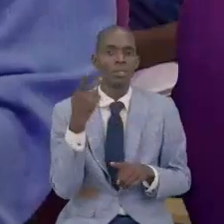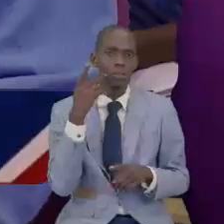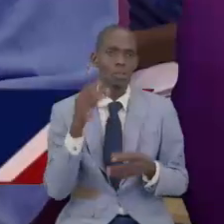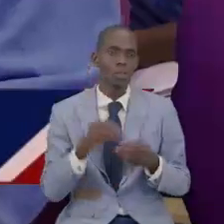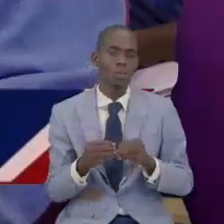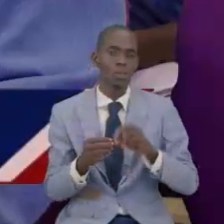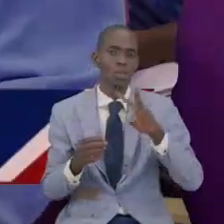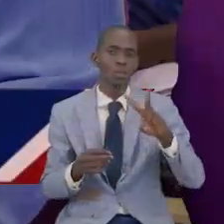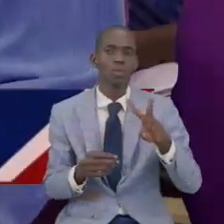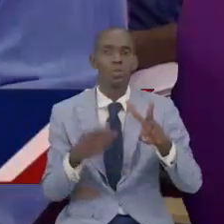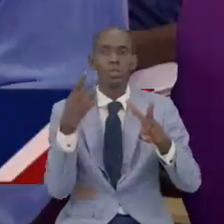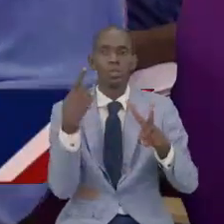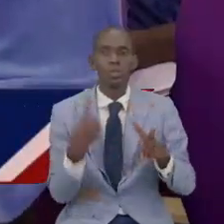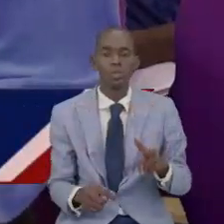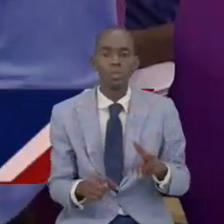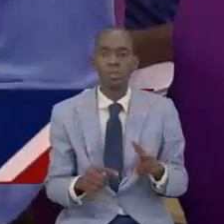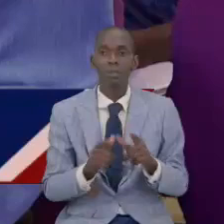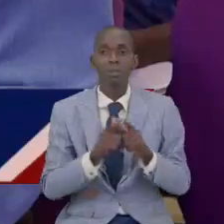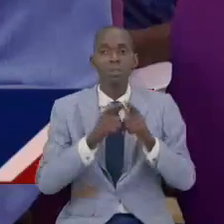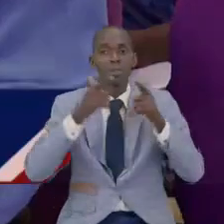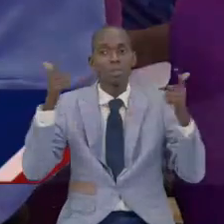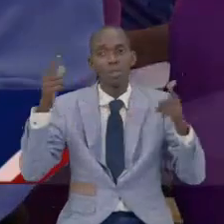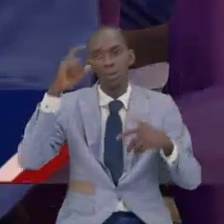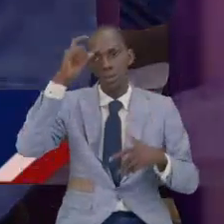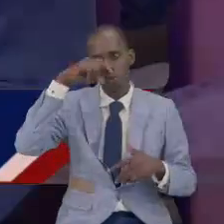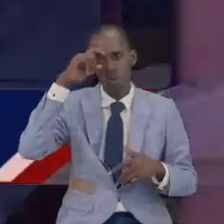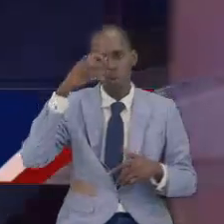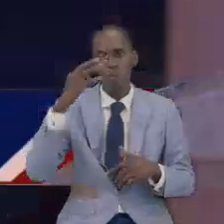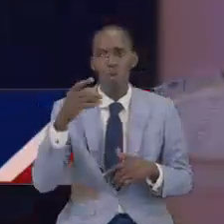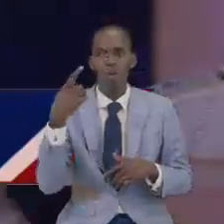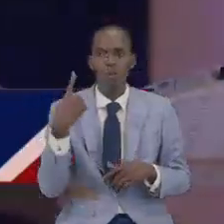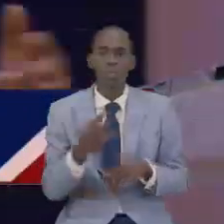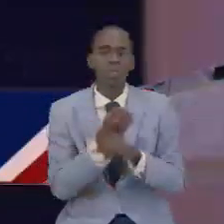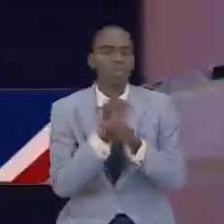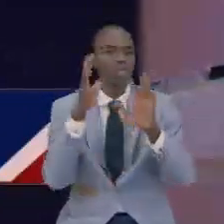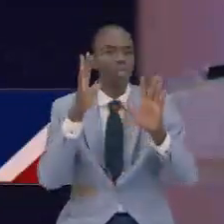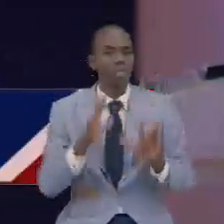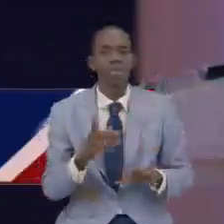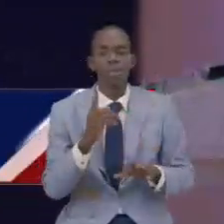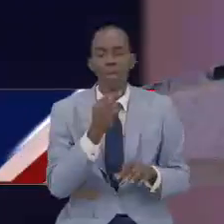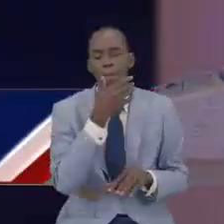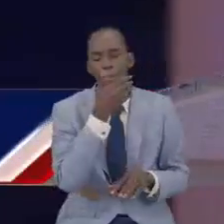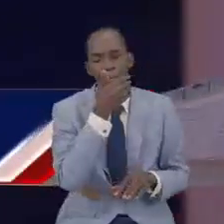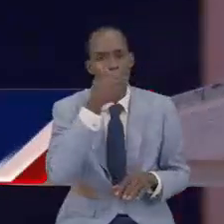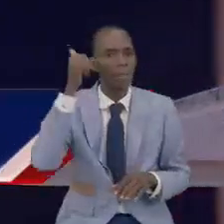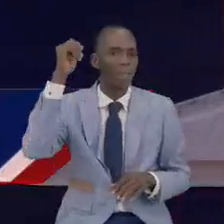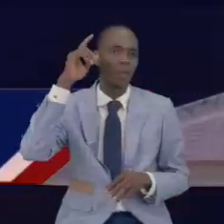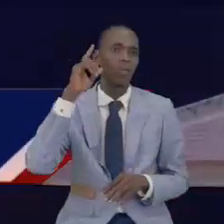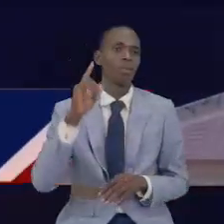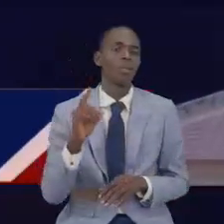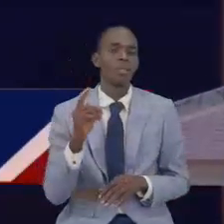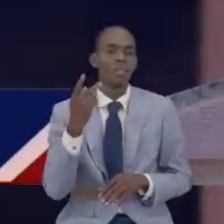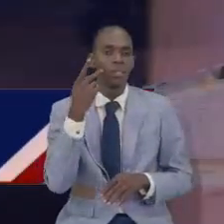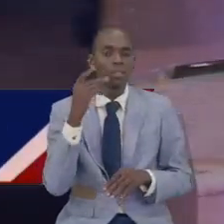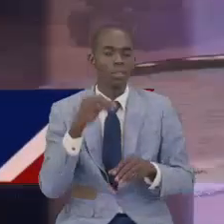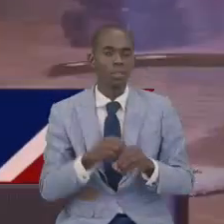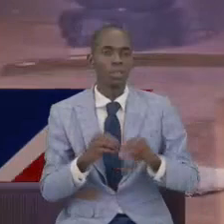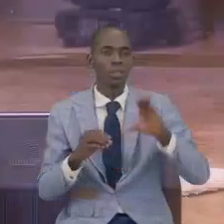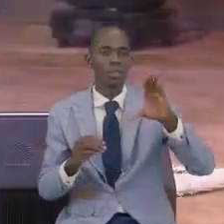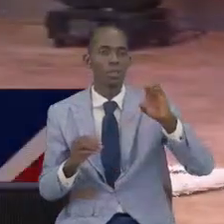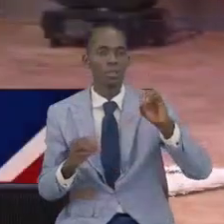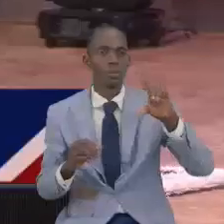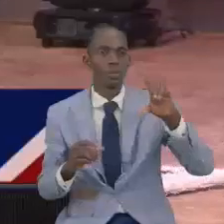wisdom of the Savior, the better one. We're looking at Colossians chapter 2,